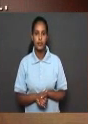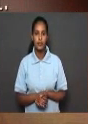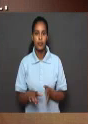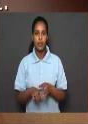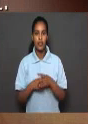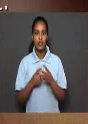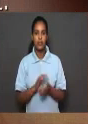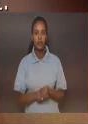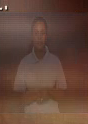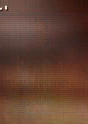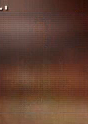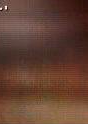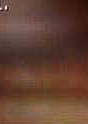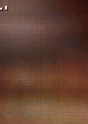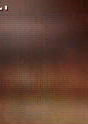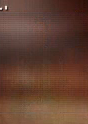Begin.